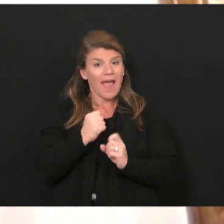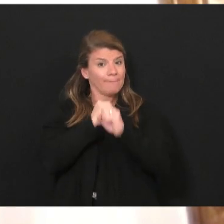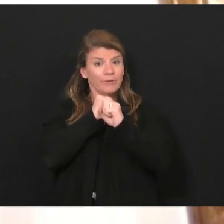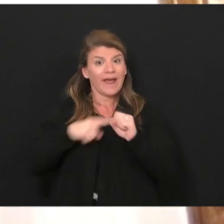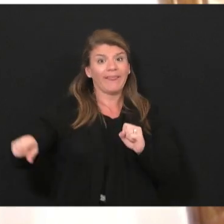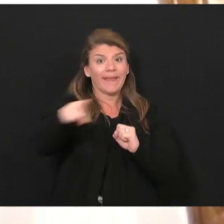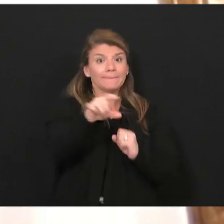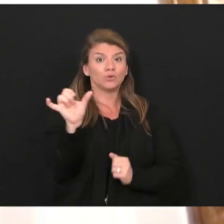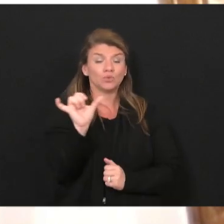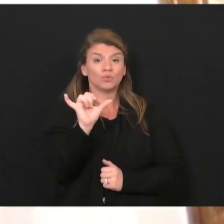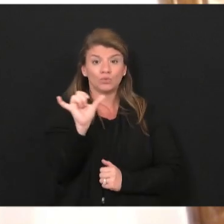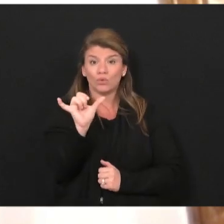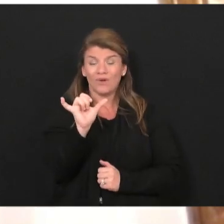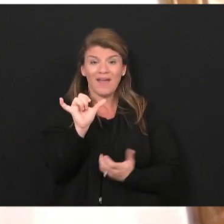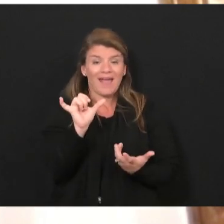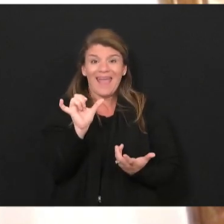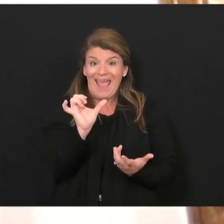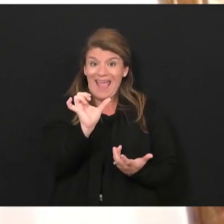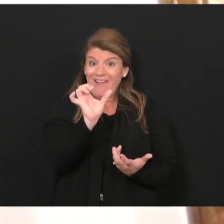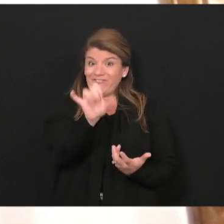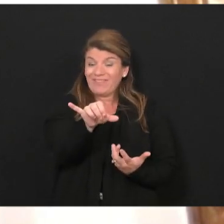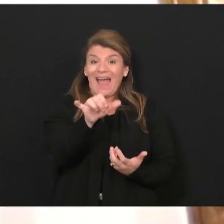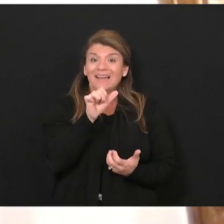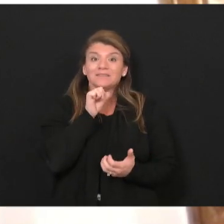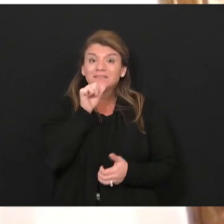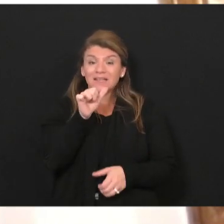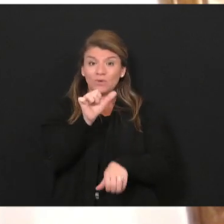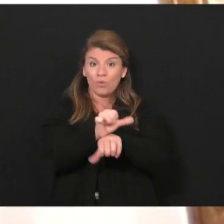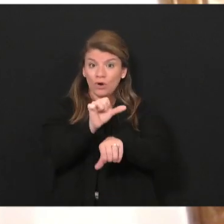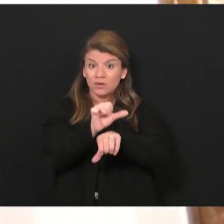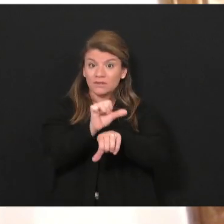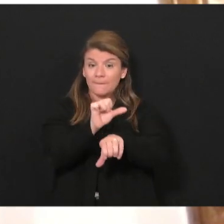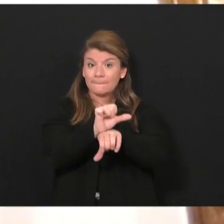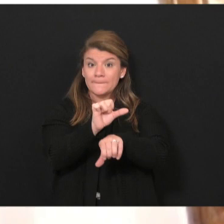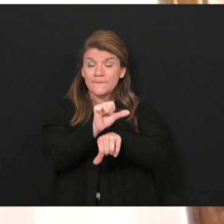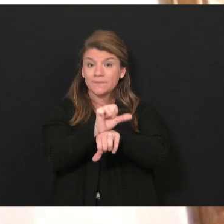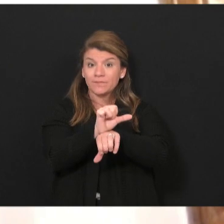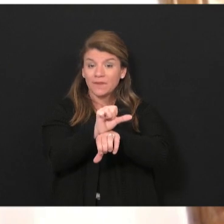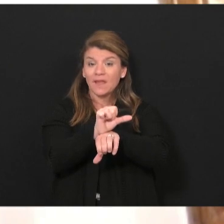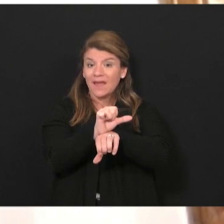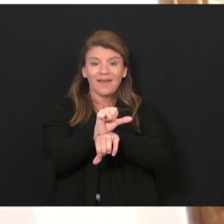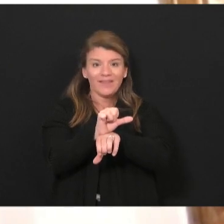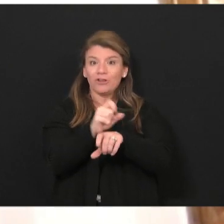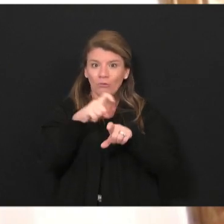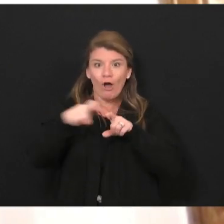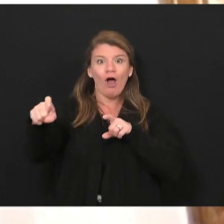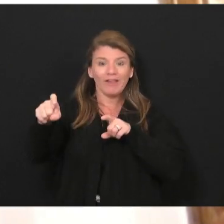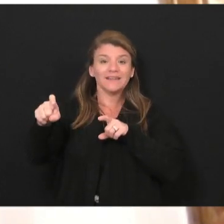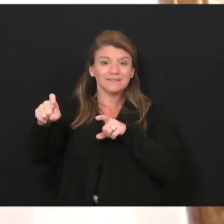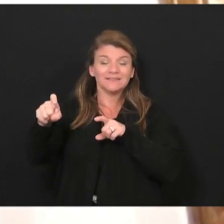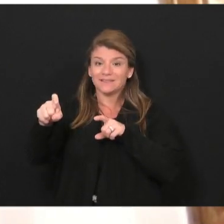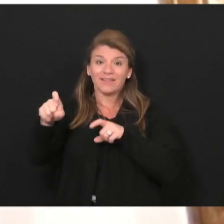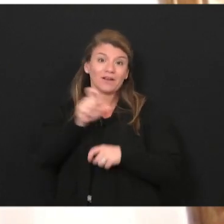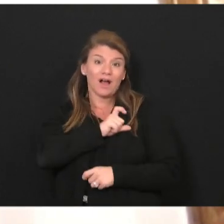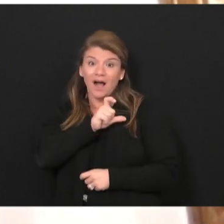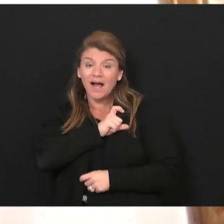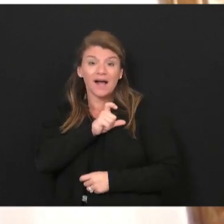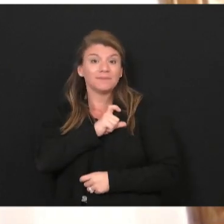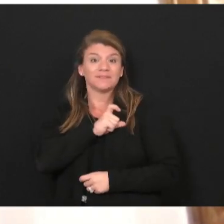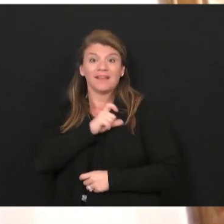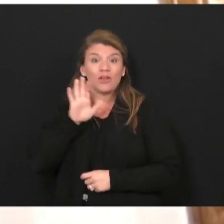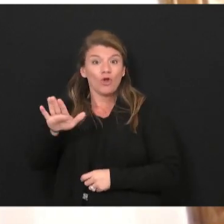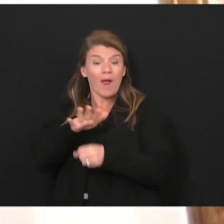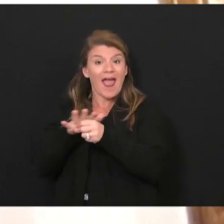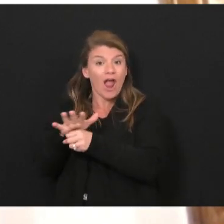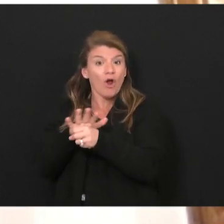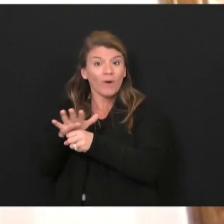of us. And if that doesn't work, then even making a call to some of the local authorities just